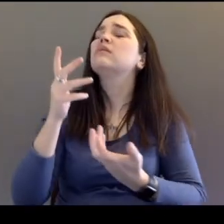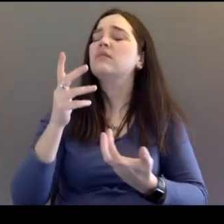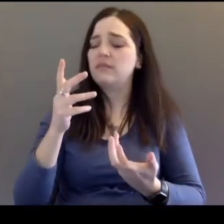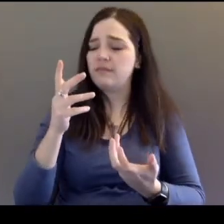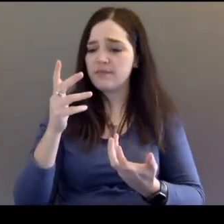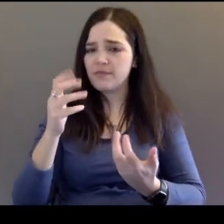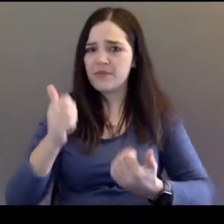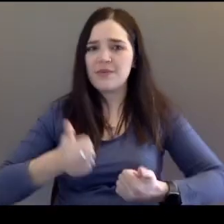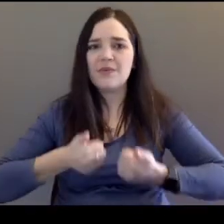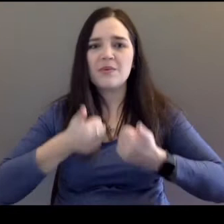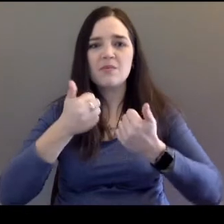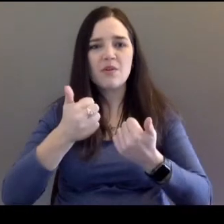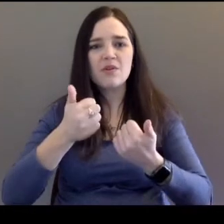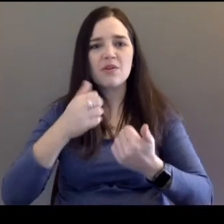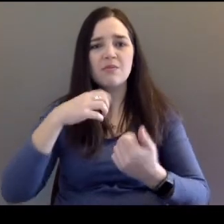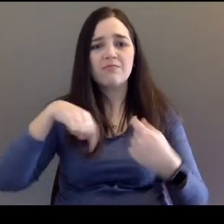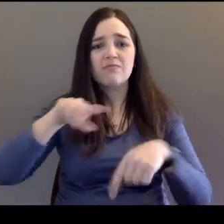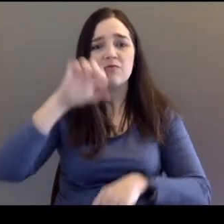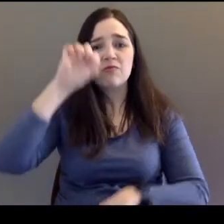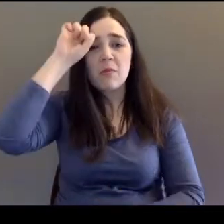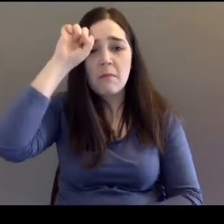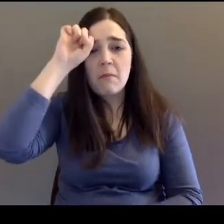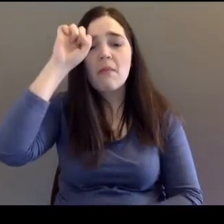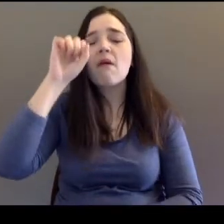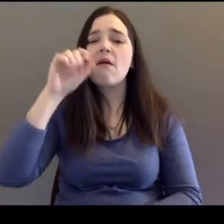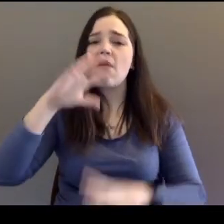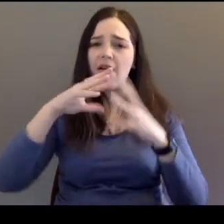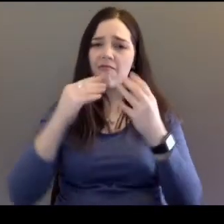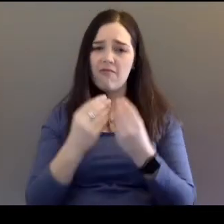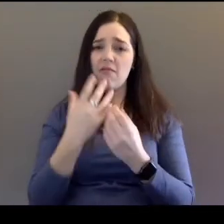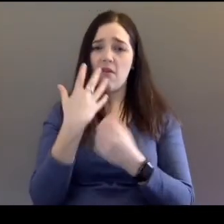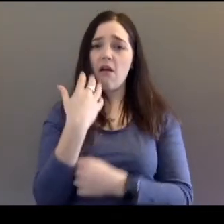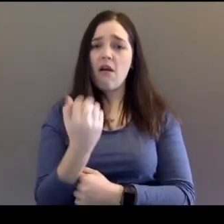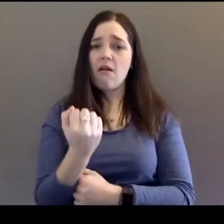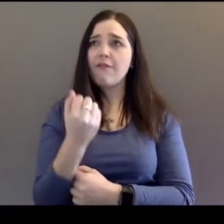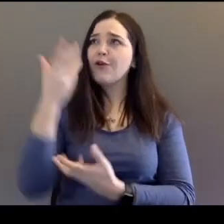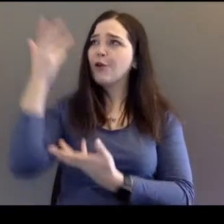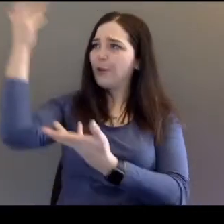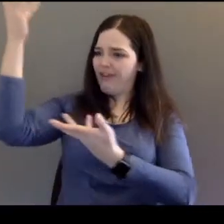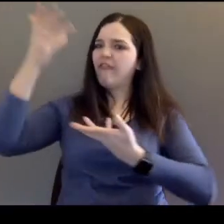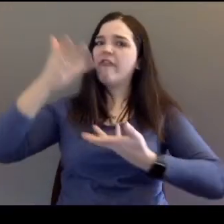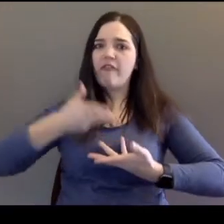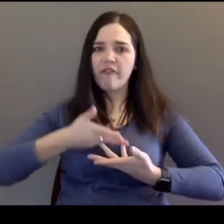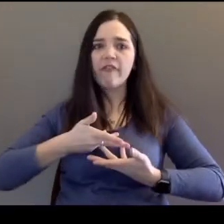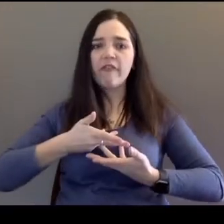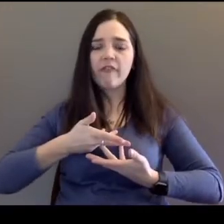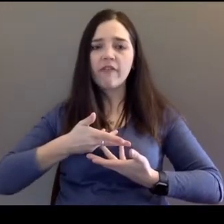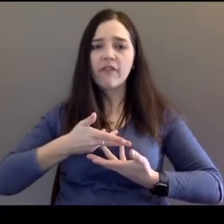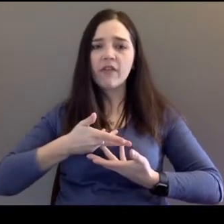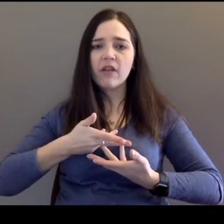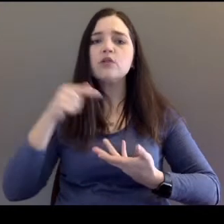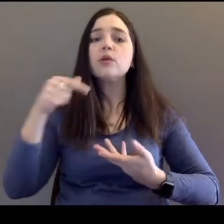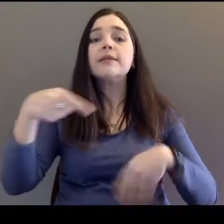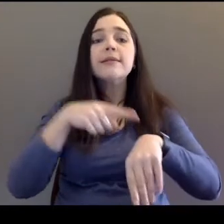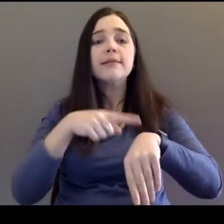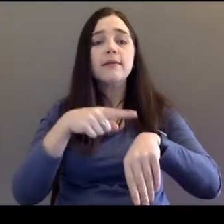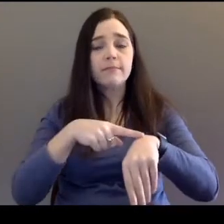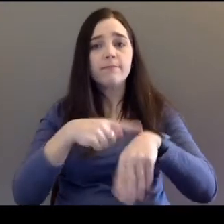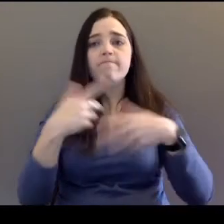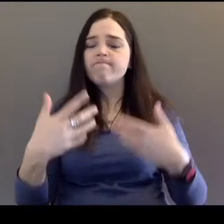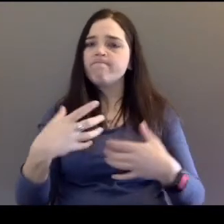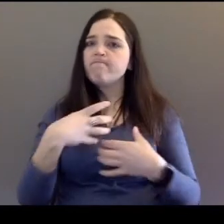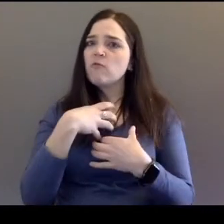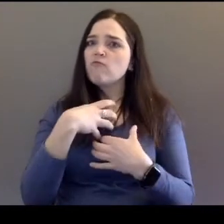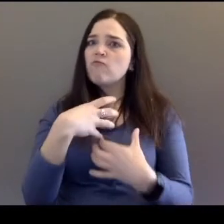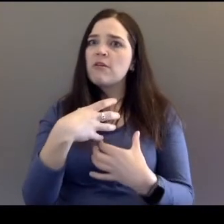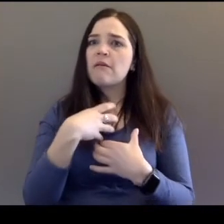But this morning, Lord, we would remember that everything that we have, you gave us. At this time when we're so afraid